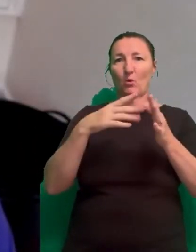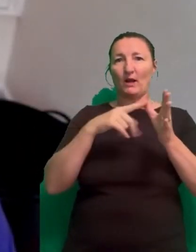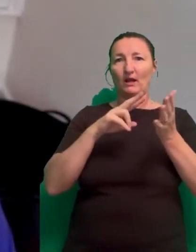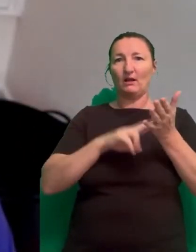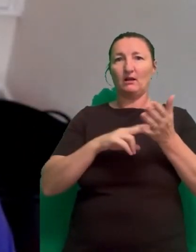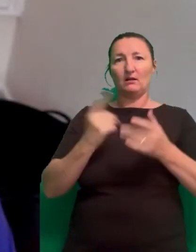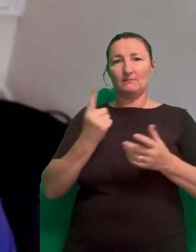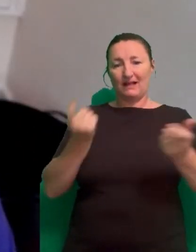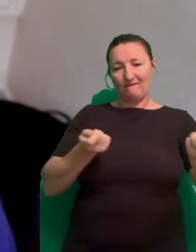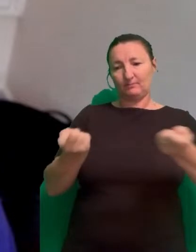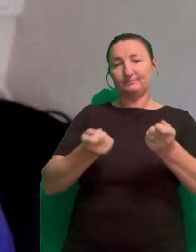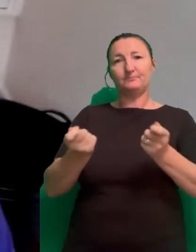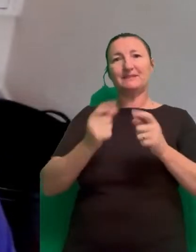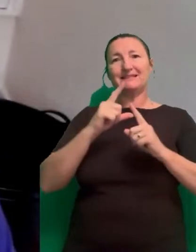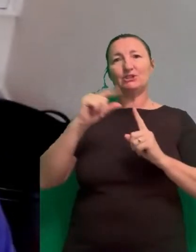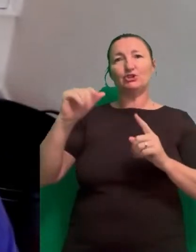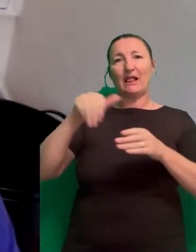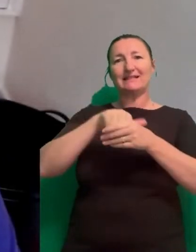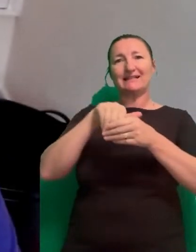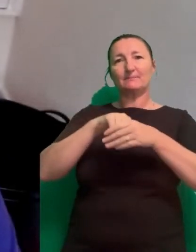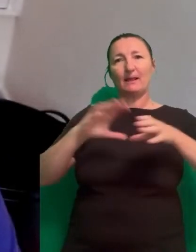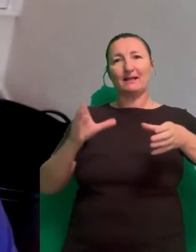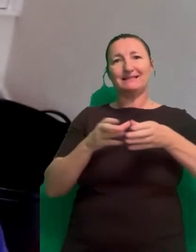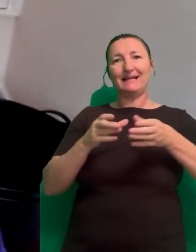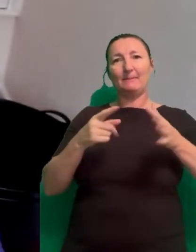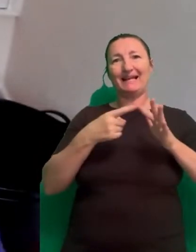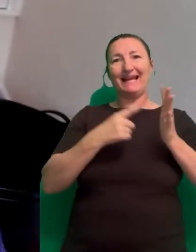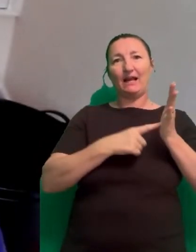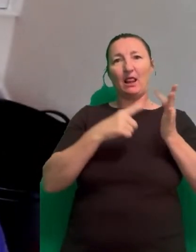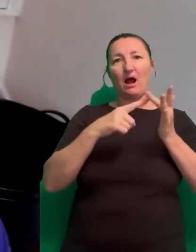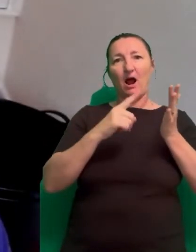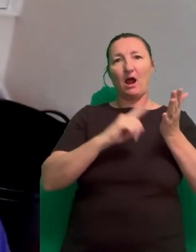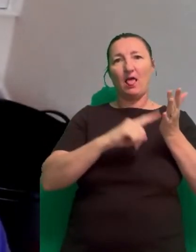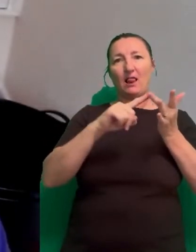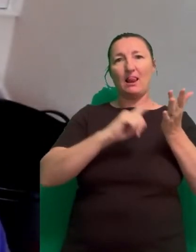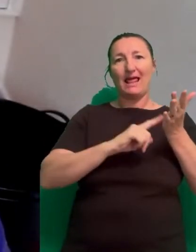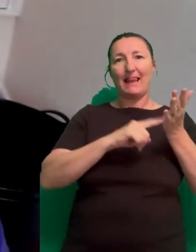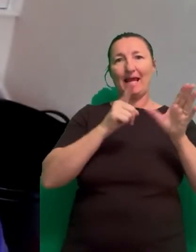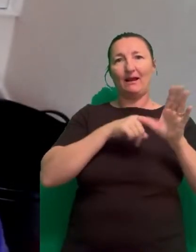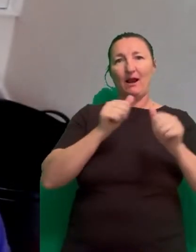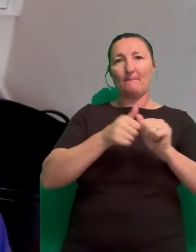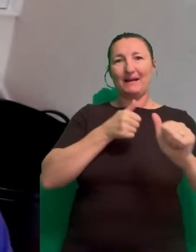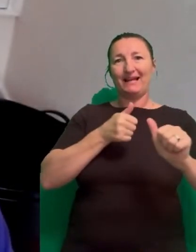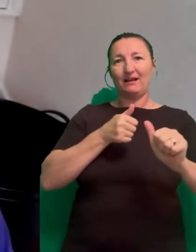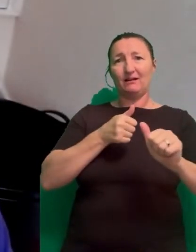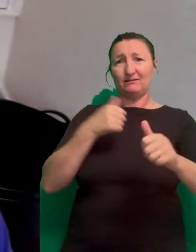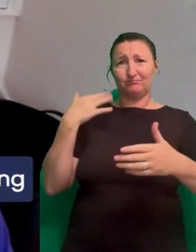Hello, my name's Darren Rowan and I lead the digital accessibility team here at Eli Lilly and Company.